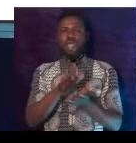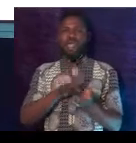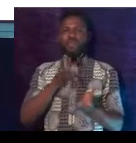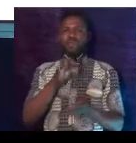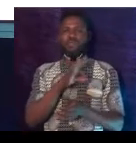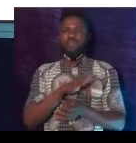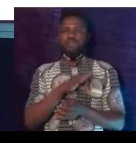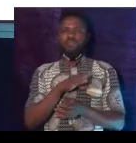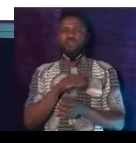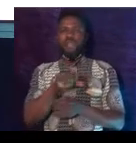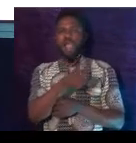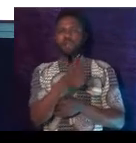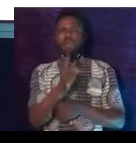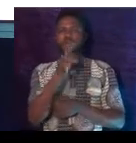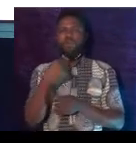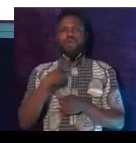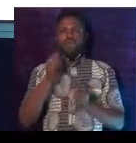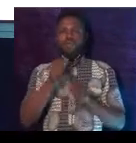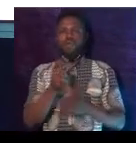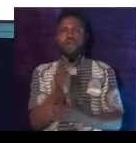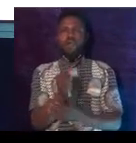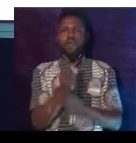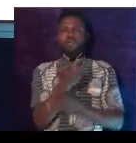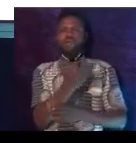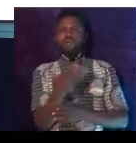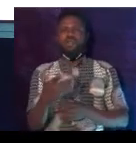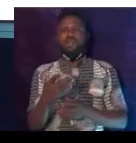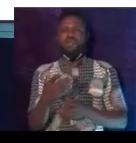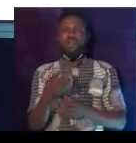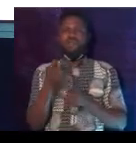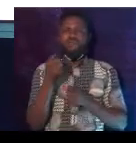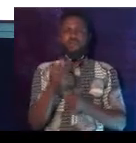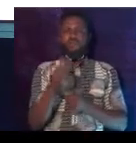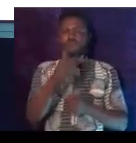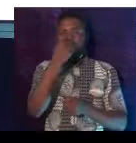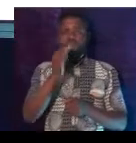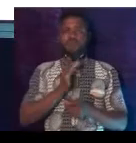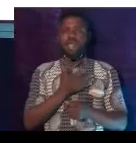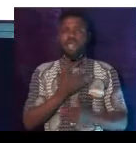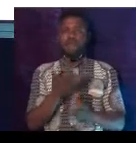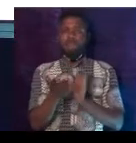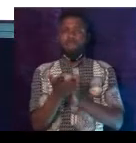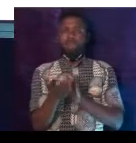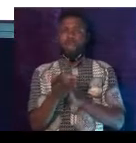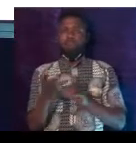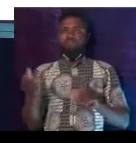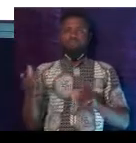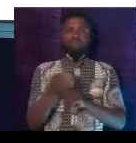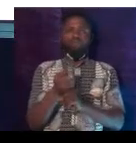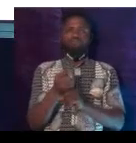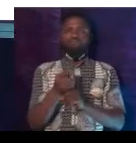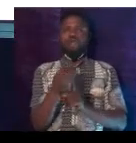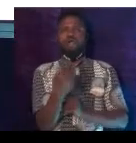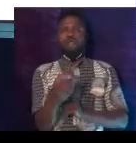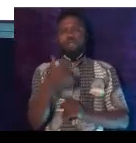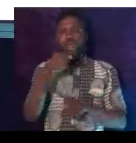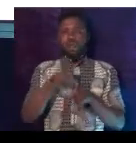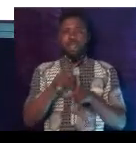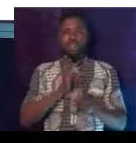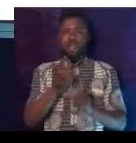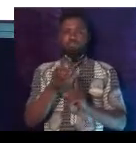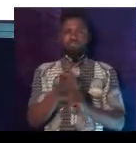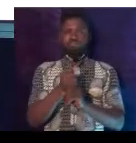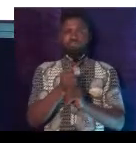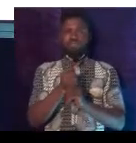another advantage. Let's look at another one. We can hold things firmly because our palms grip objects through friction. Like I am